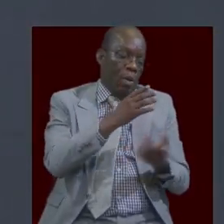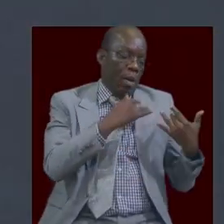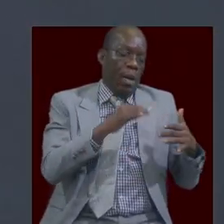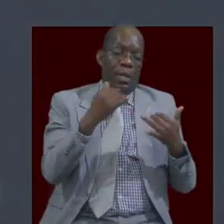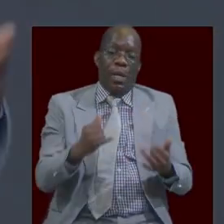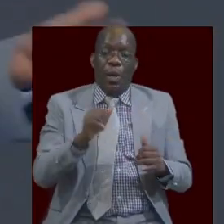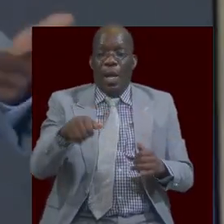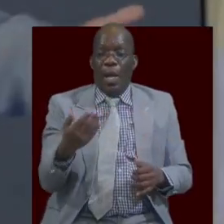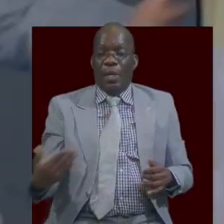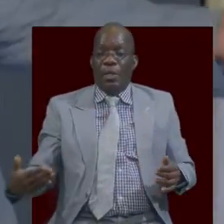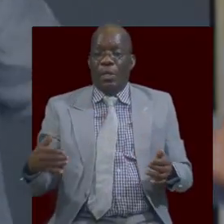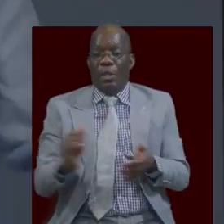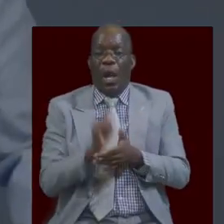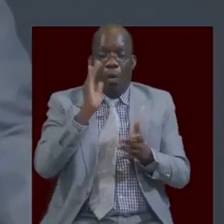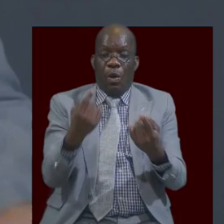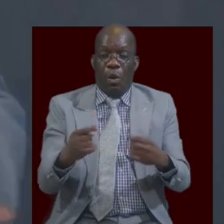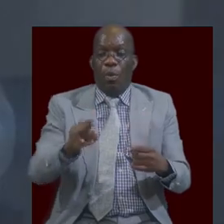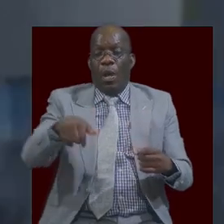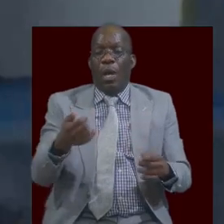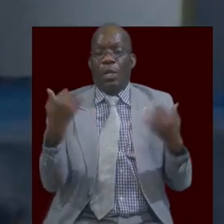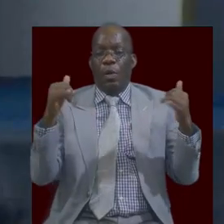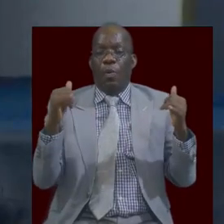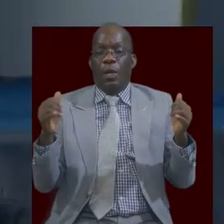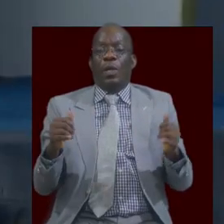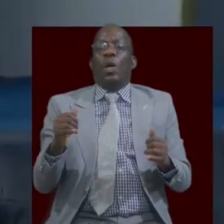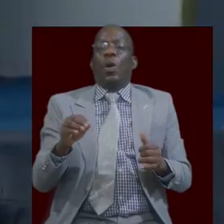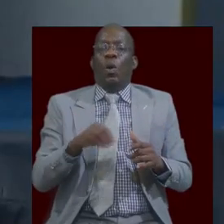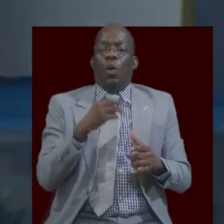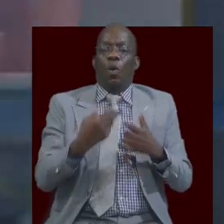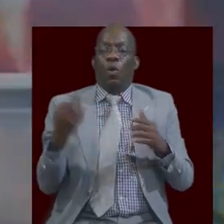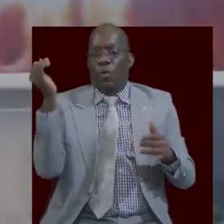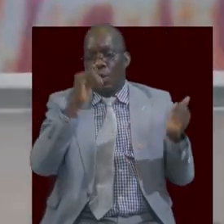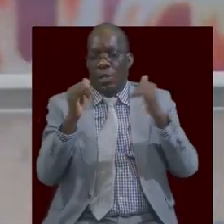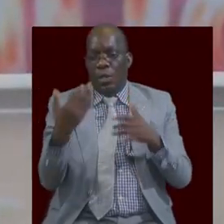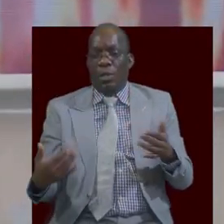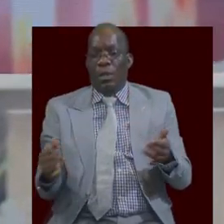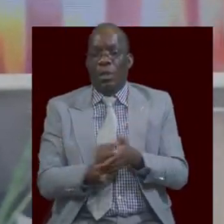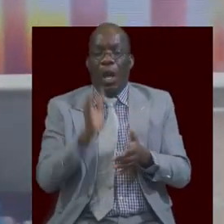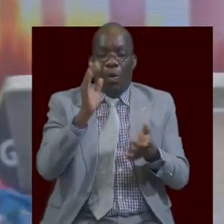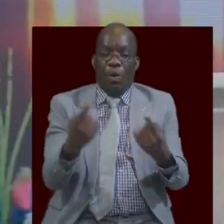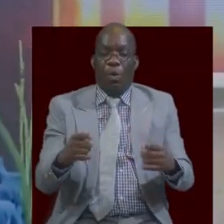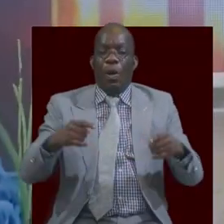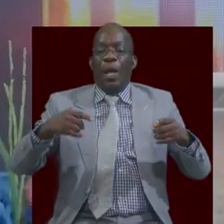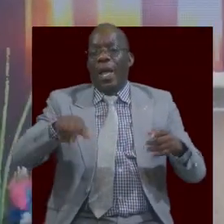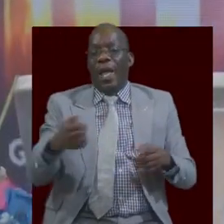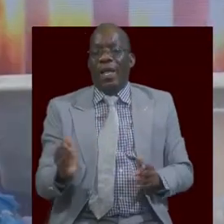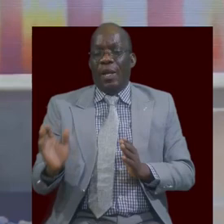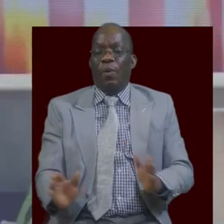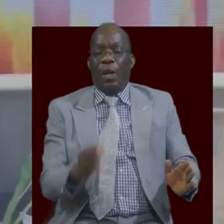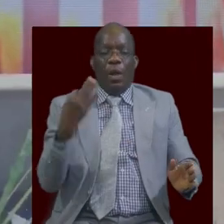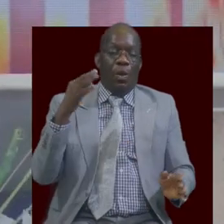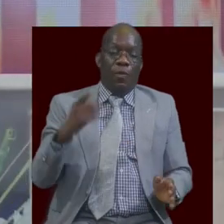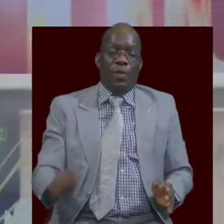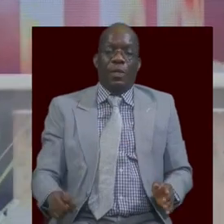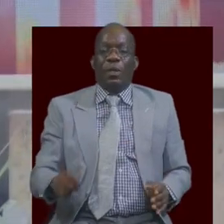will come, any play kind of game that will come, any strategy of the devil that will come